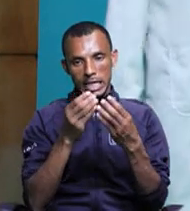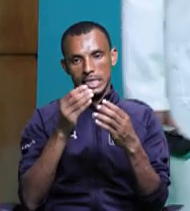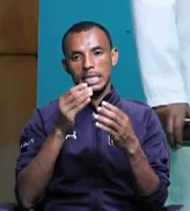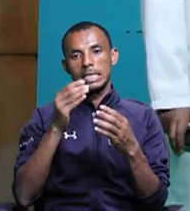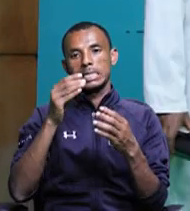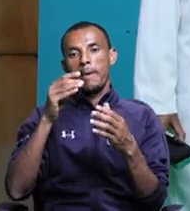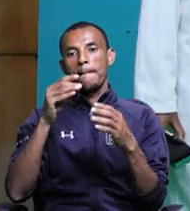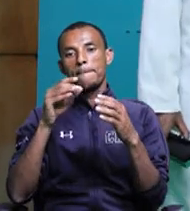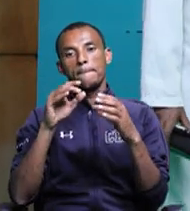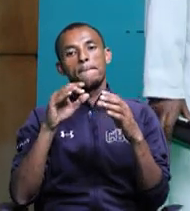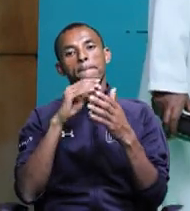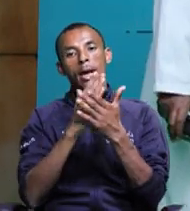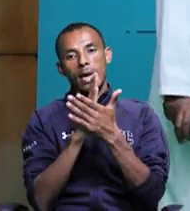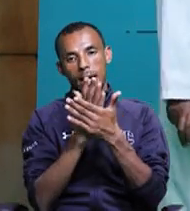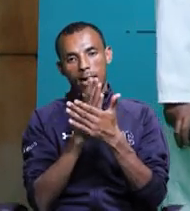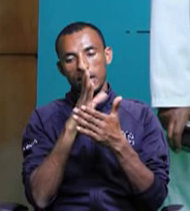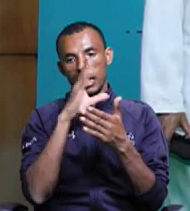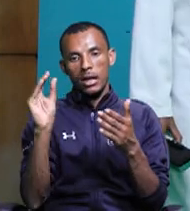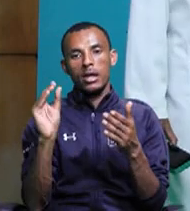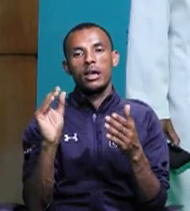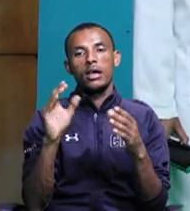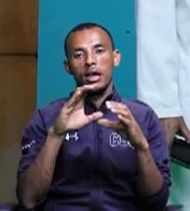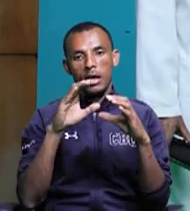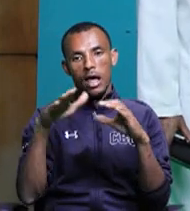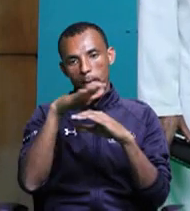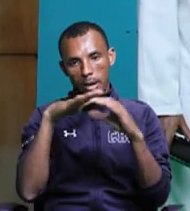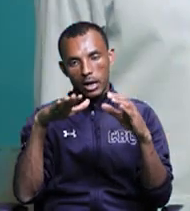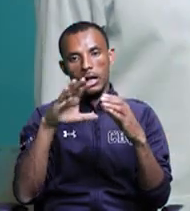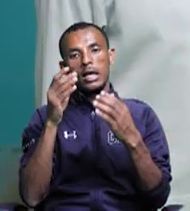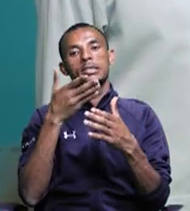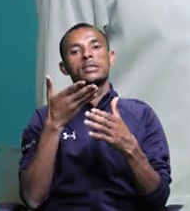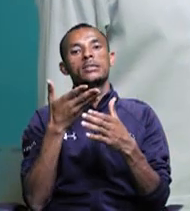mark, the average of the lower class limit and the upper class limit,